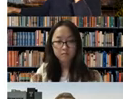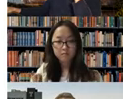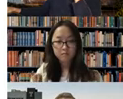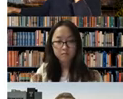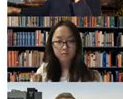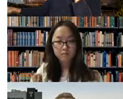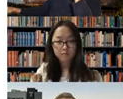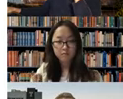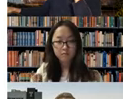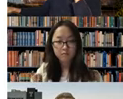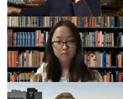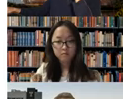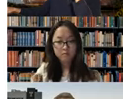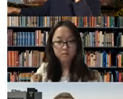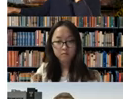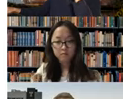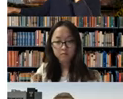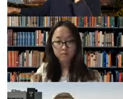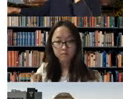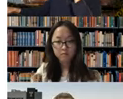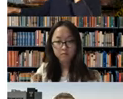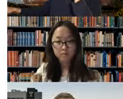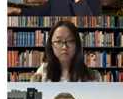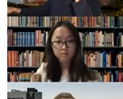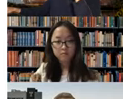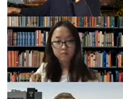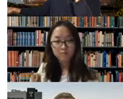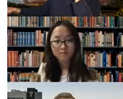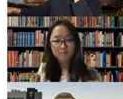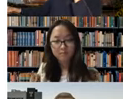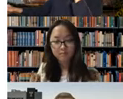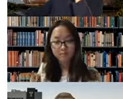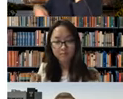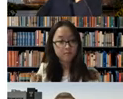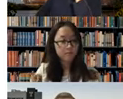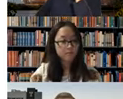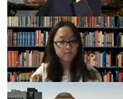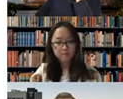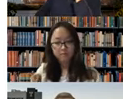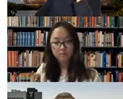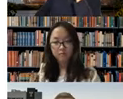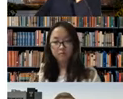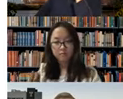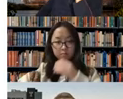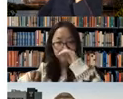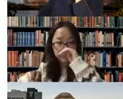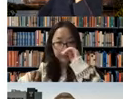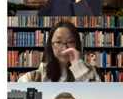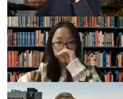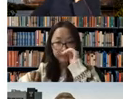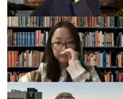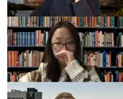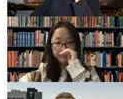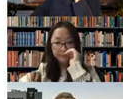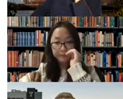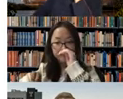The comment is that generally people switch from ambivalence to panic very fast. Yes, indeed. And we'll discuss why that happened next time.